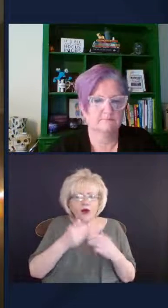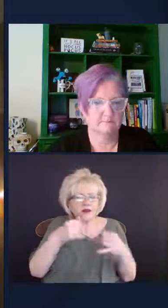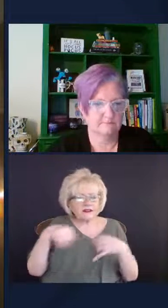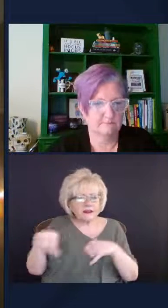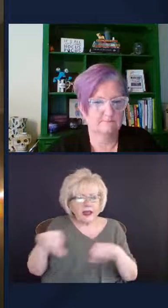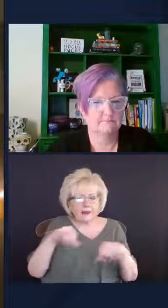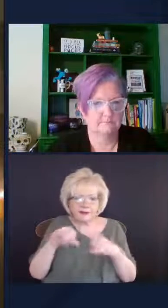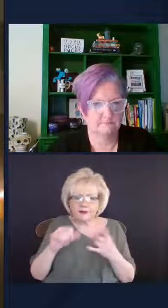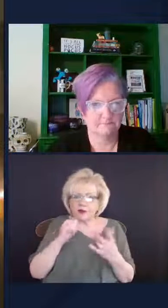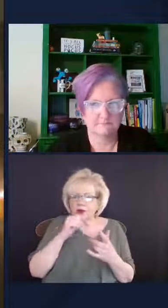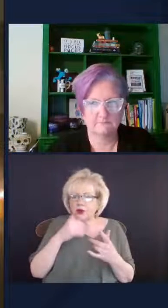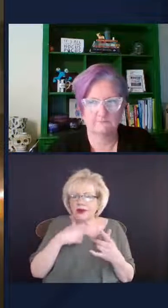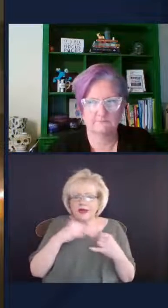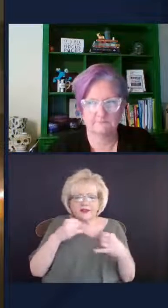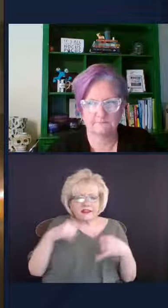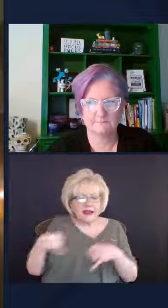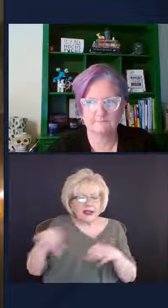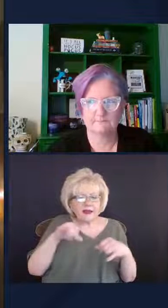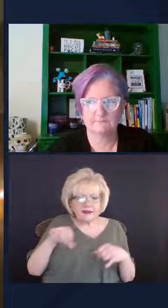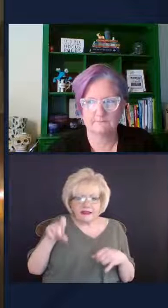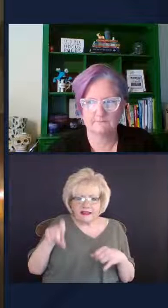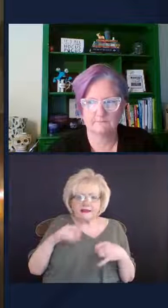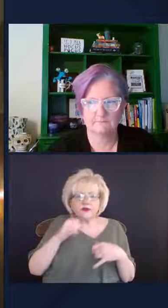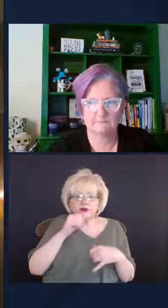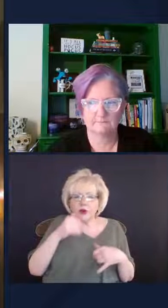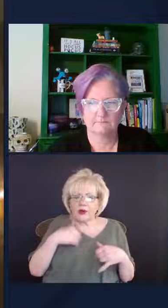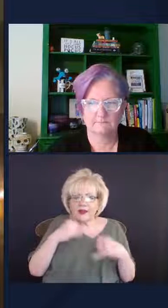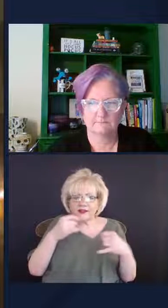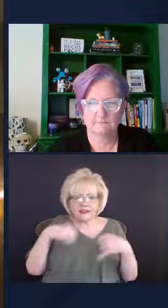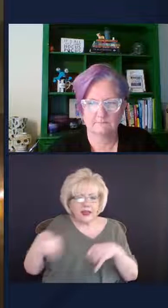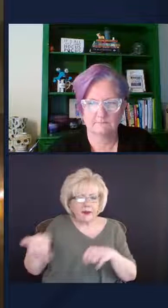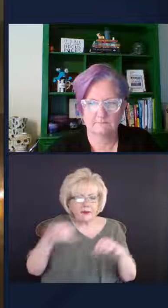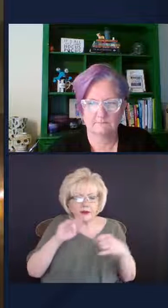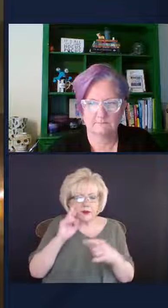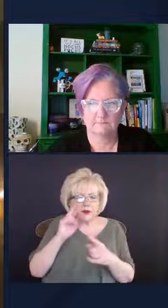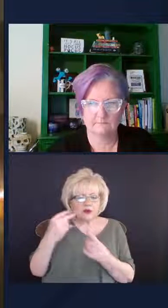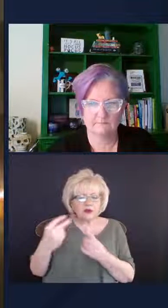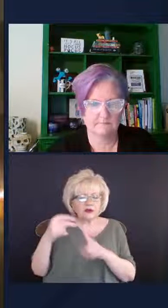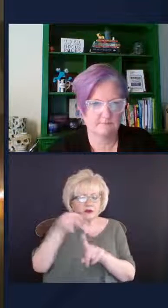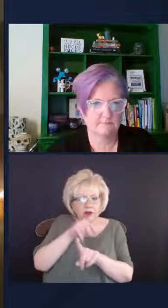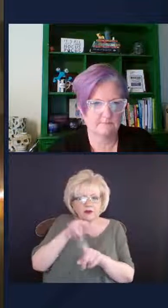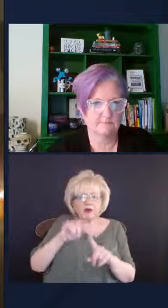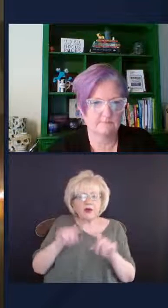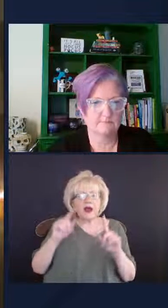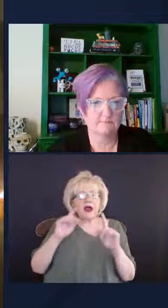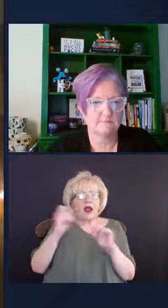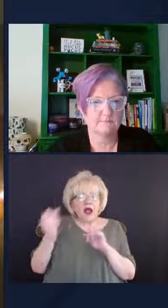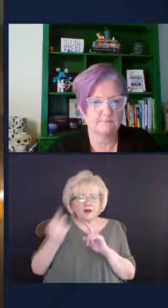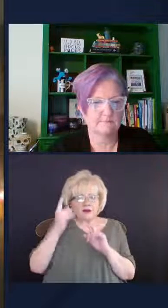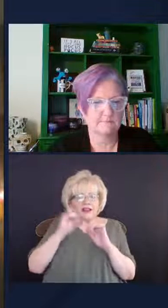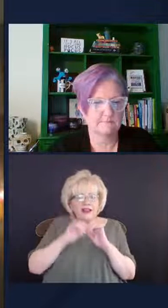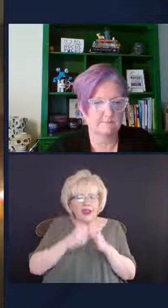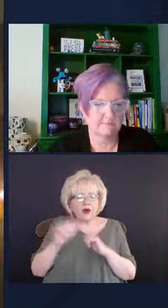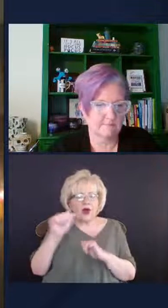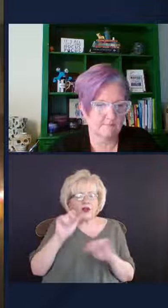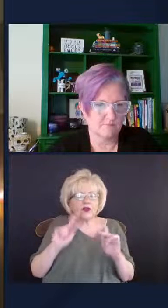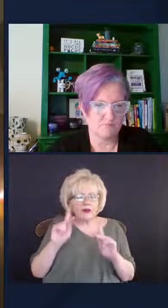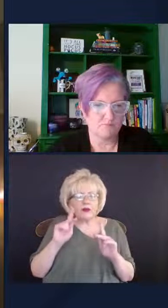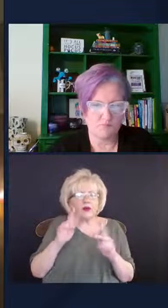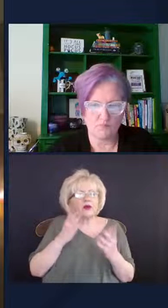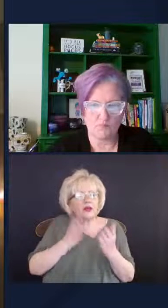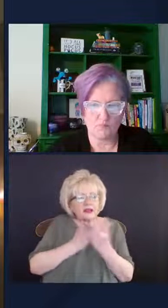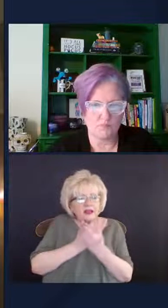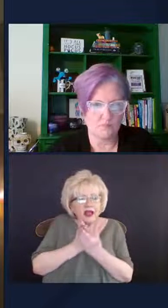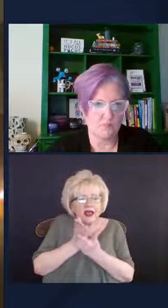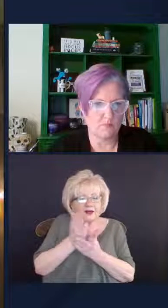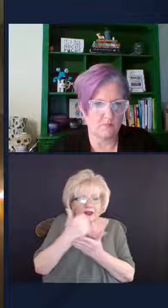We do not always have the same needs. But understanding how other people navigate their disability is incredibly important for if